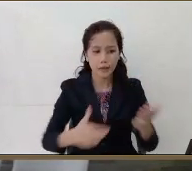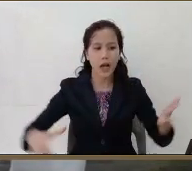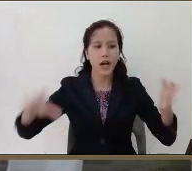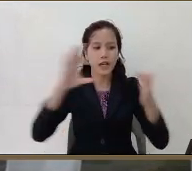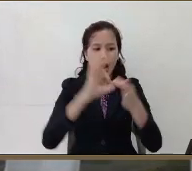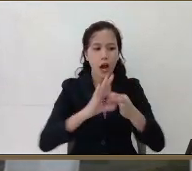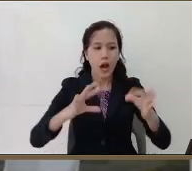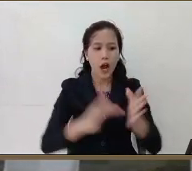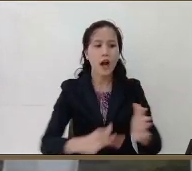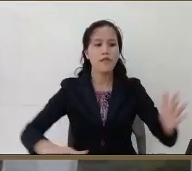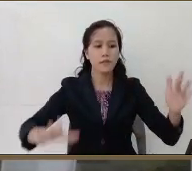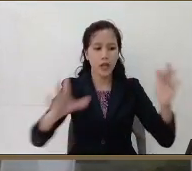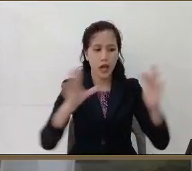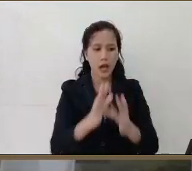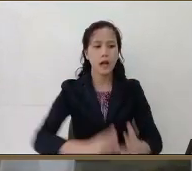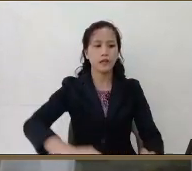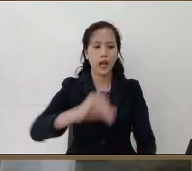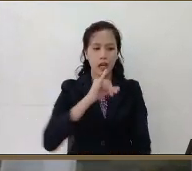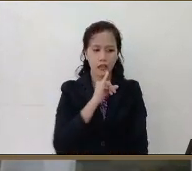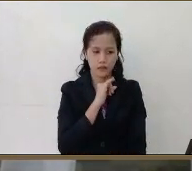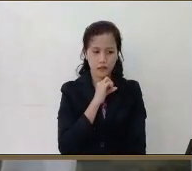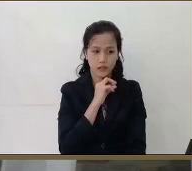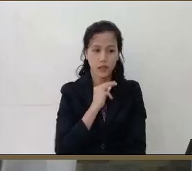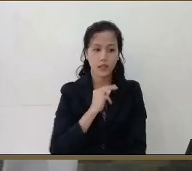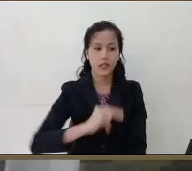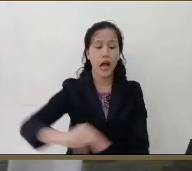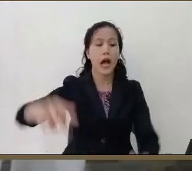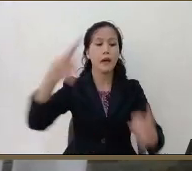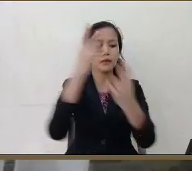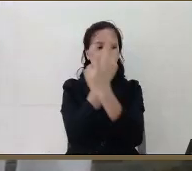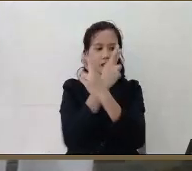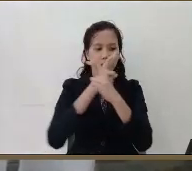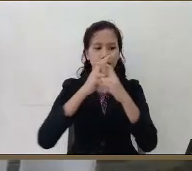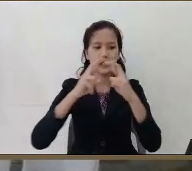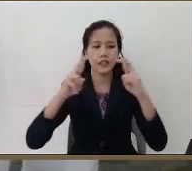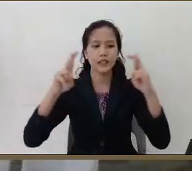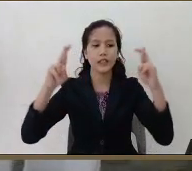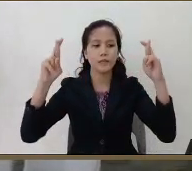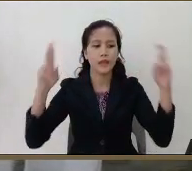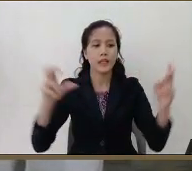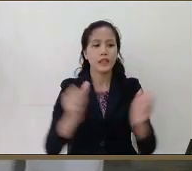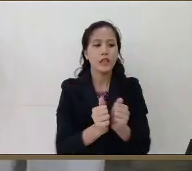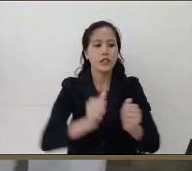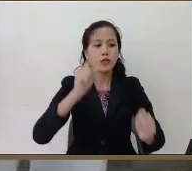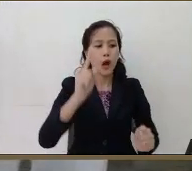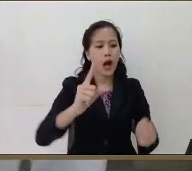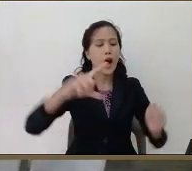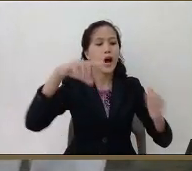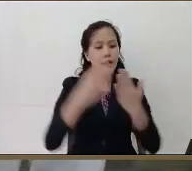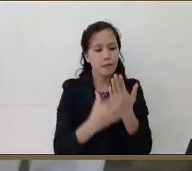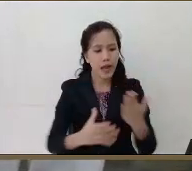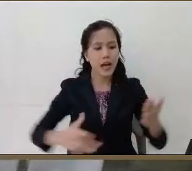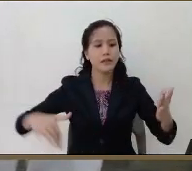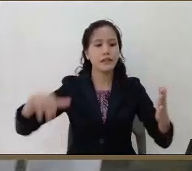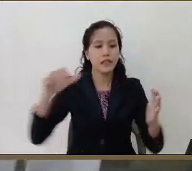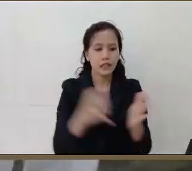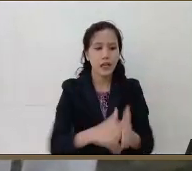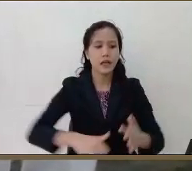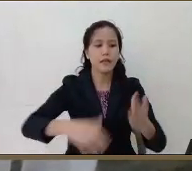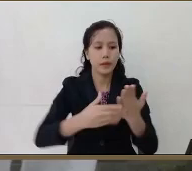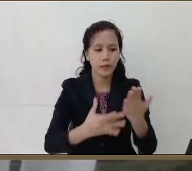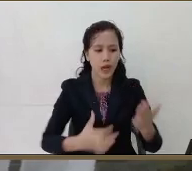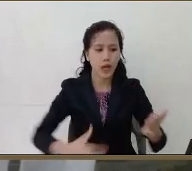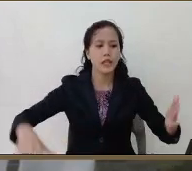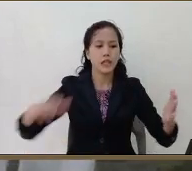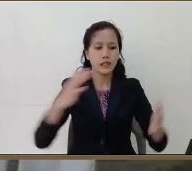One drop of the blood of Jesus, I'm redeemed. With just one drop